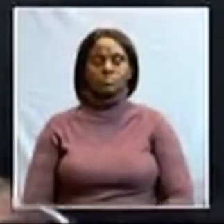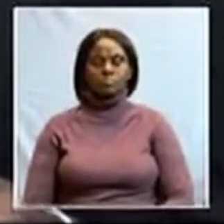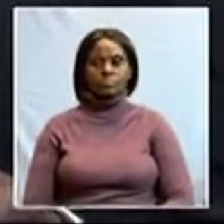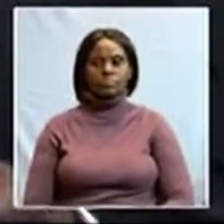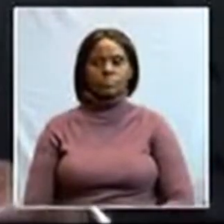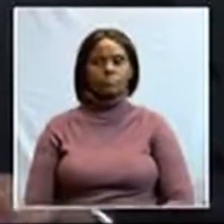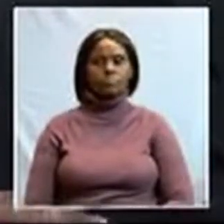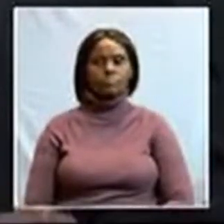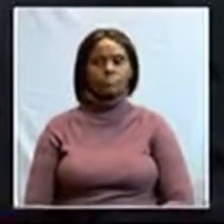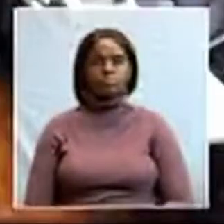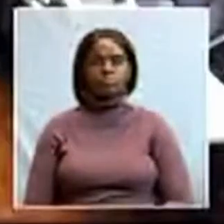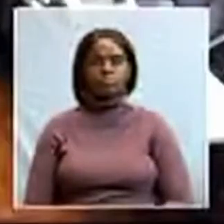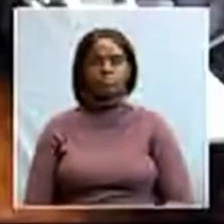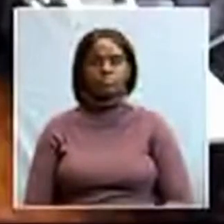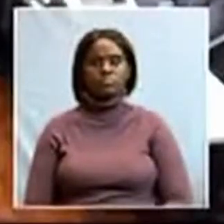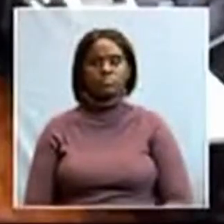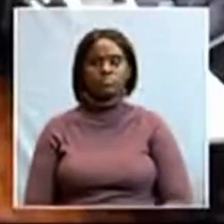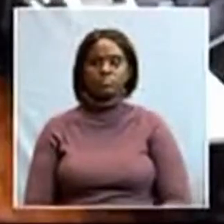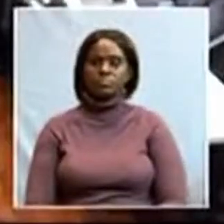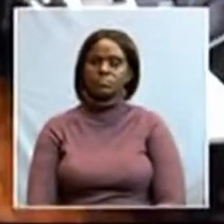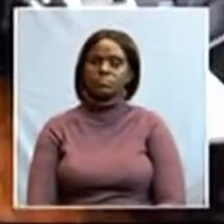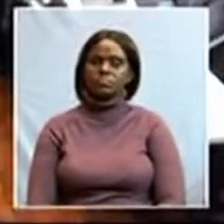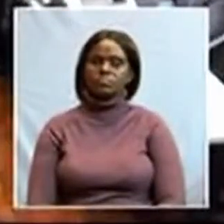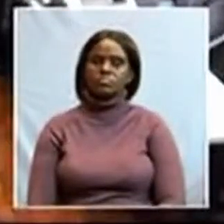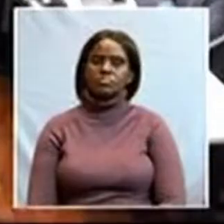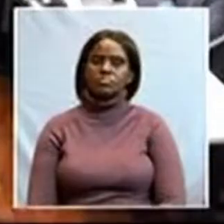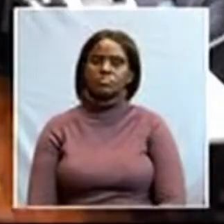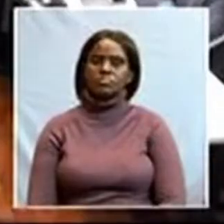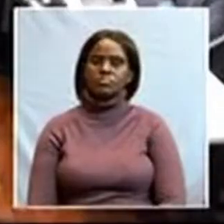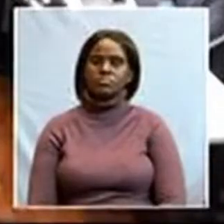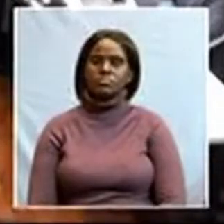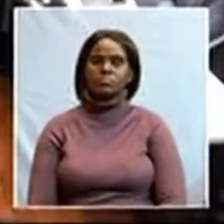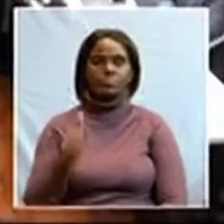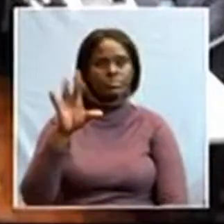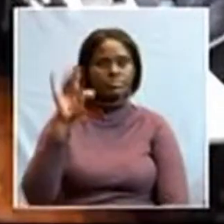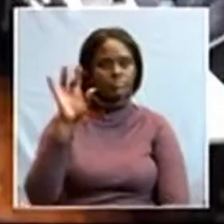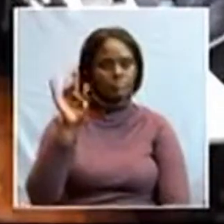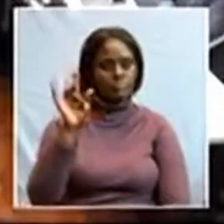CS, you may switch off your mic. I'll call upon you to respond. Page 18.